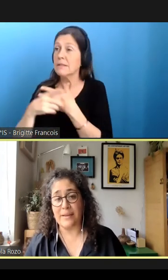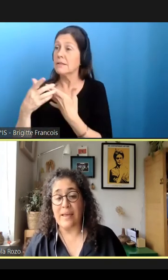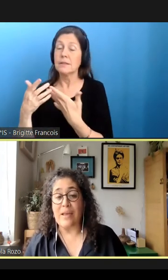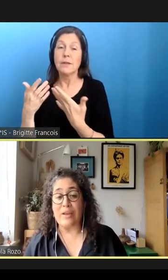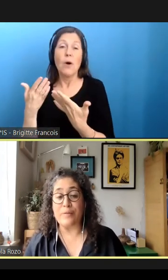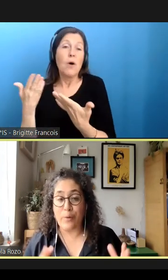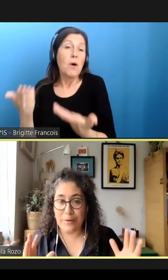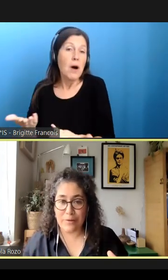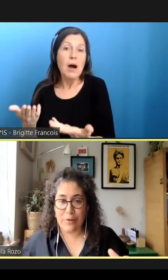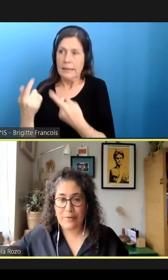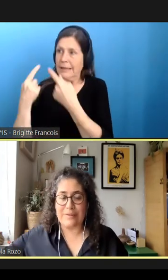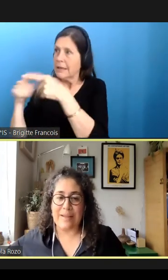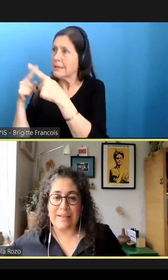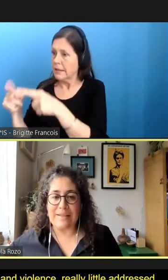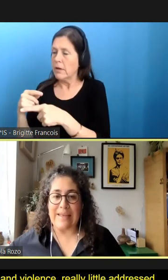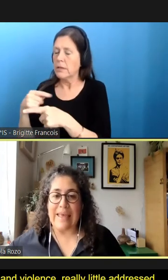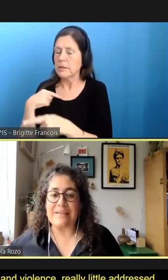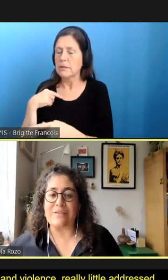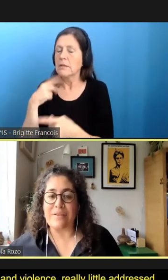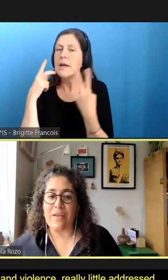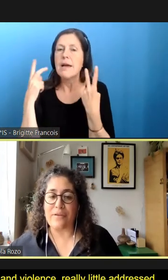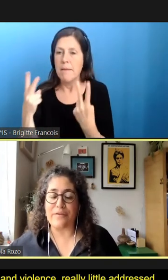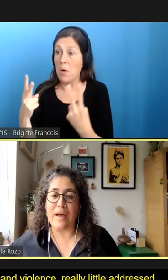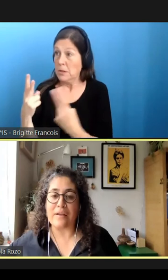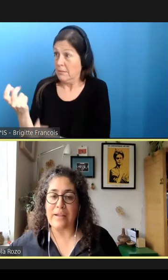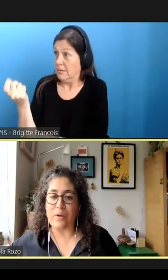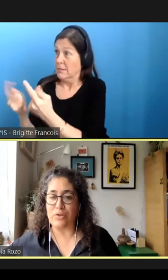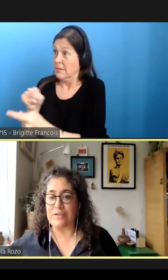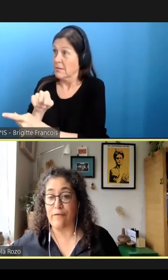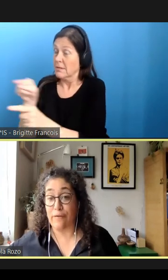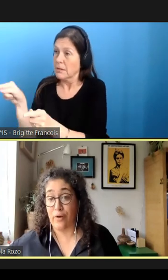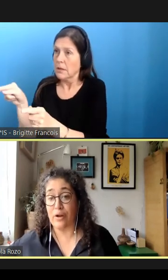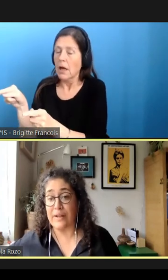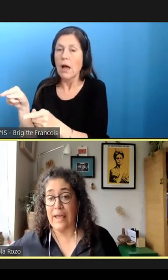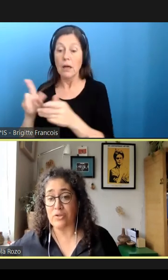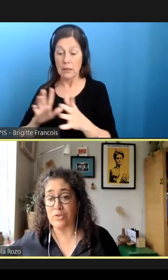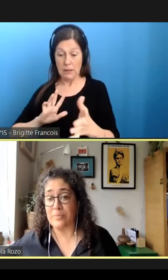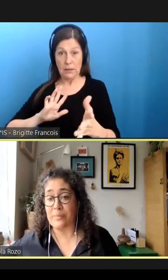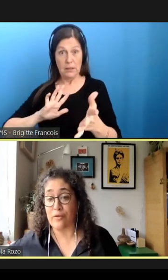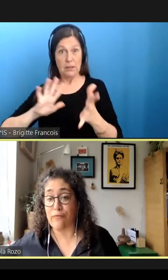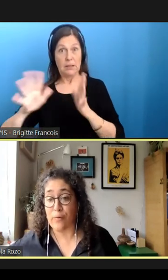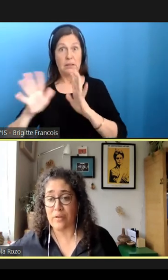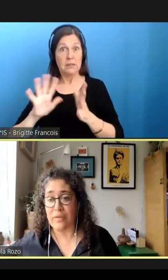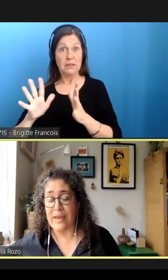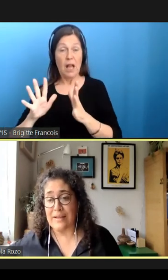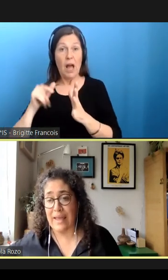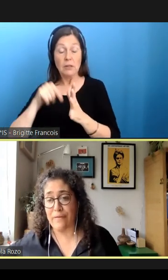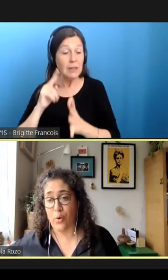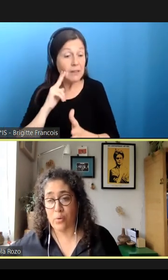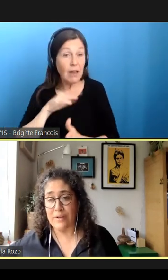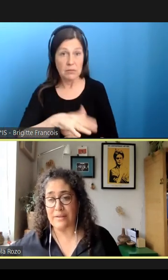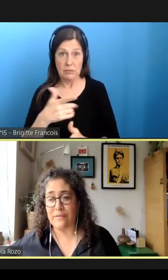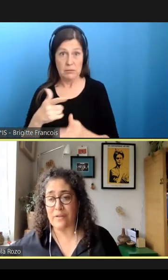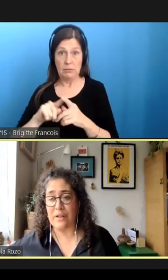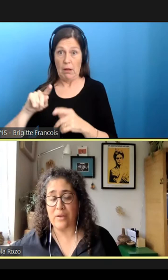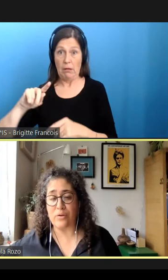addressed. It's important to notice that in these cases, the sign language is their third language, sometimes their fourth. They have their